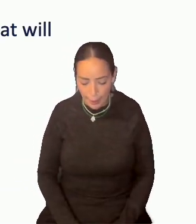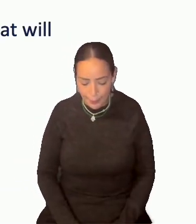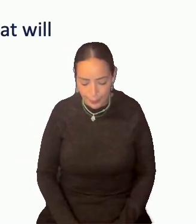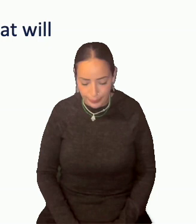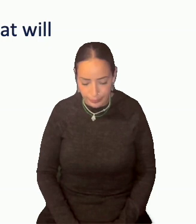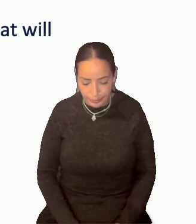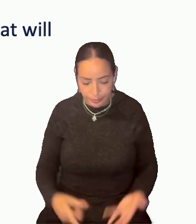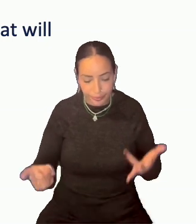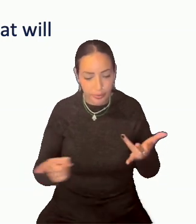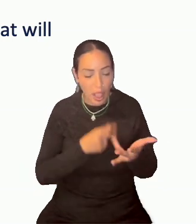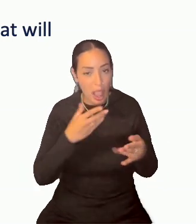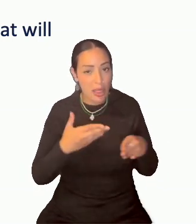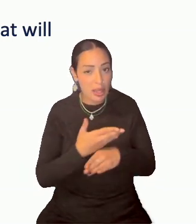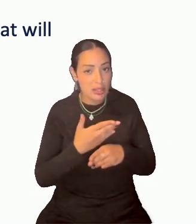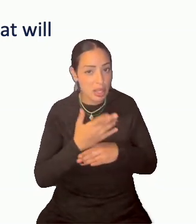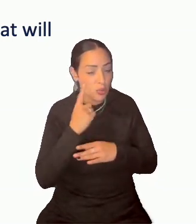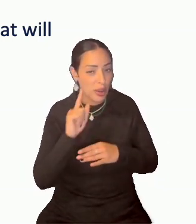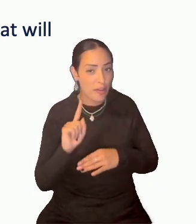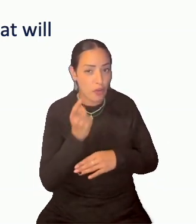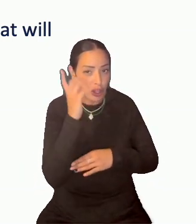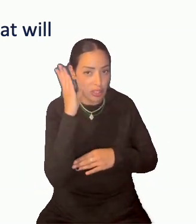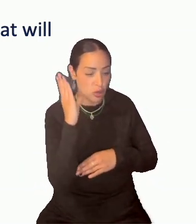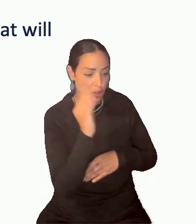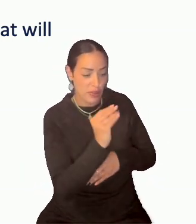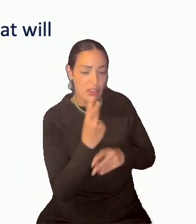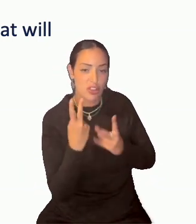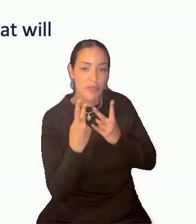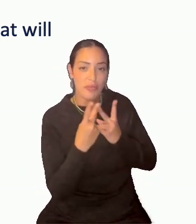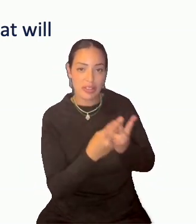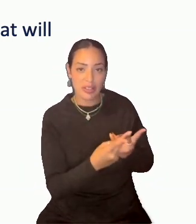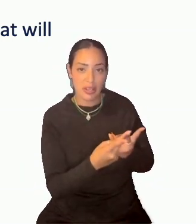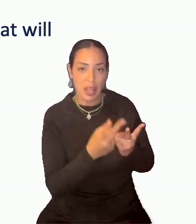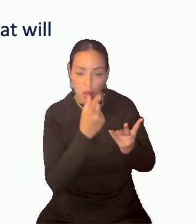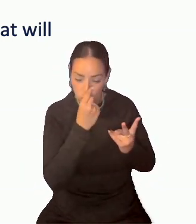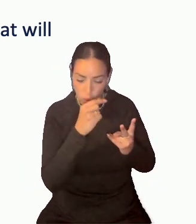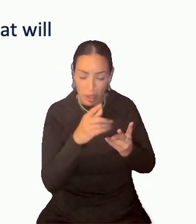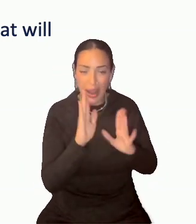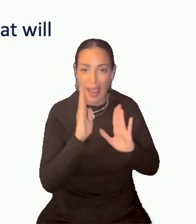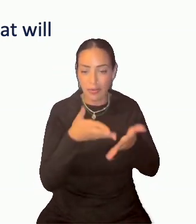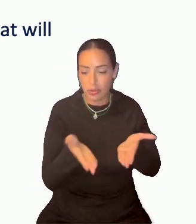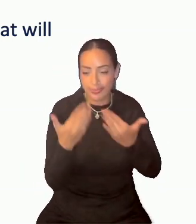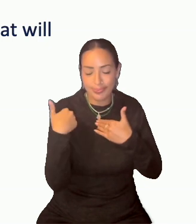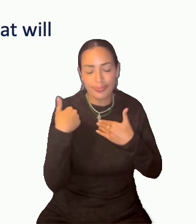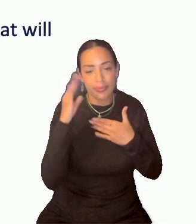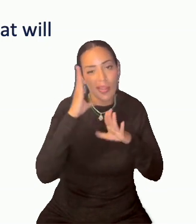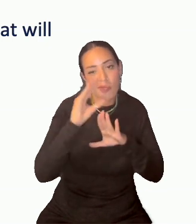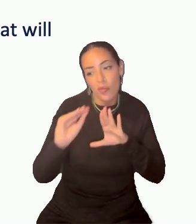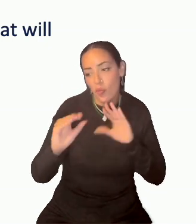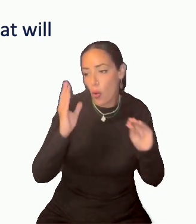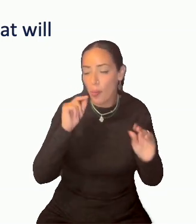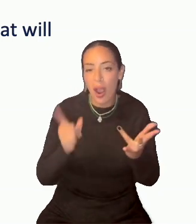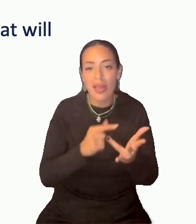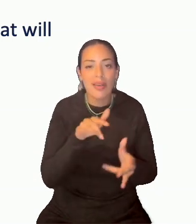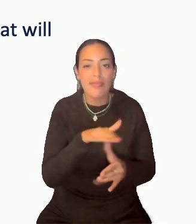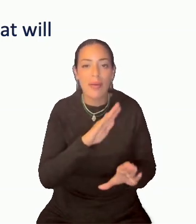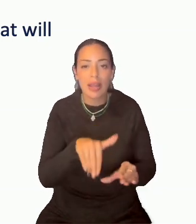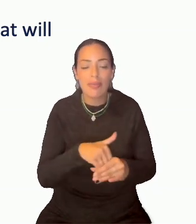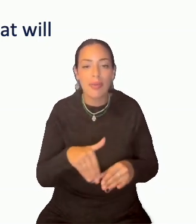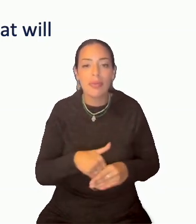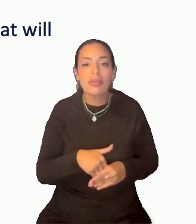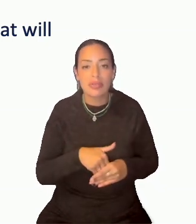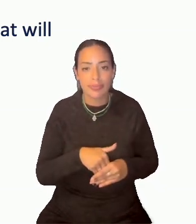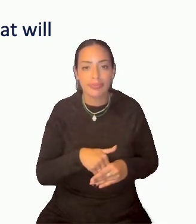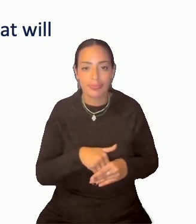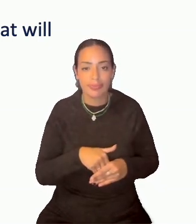Other tasks during the initial notification visit could include notifying other family members. Part of that process of mobilising